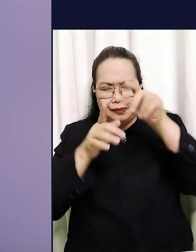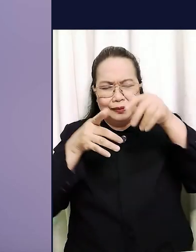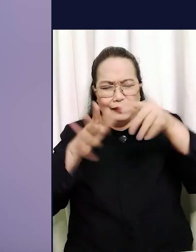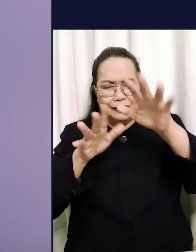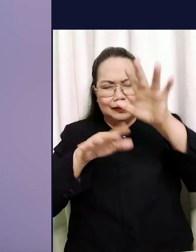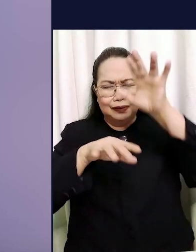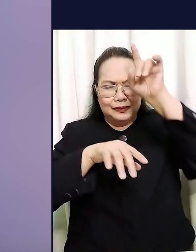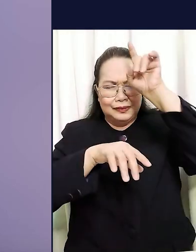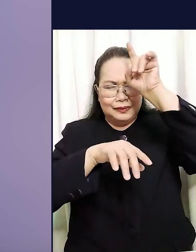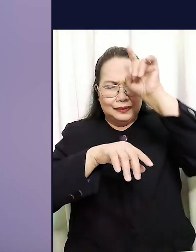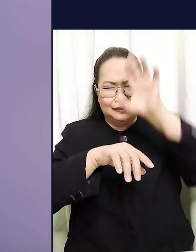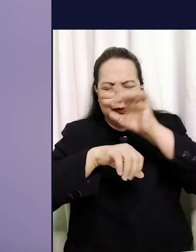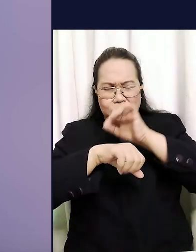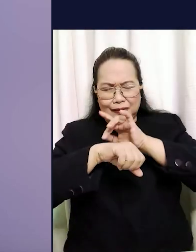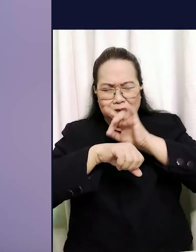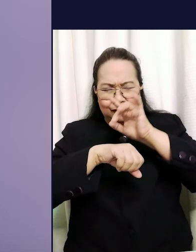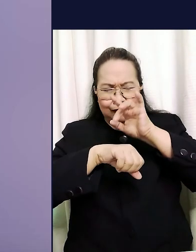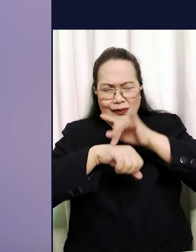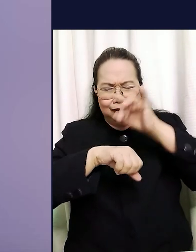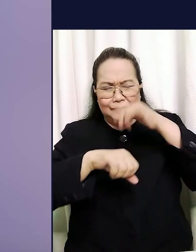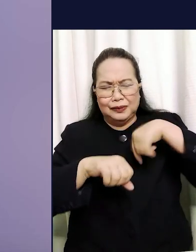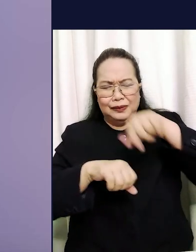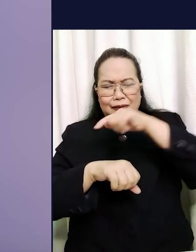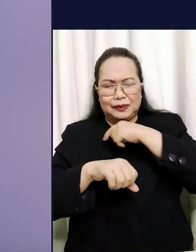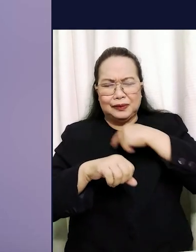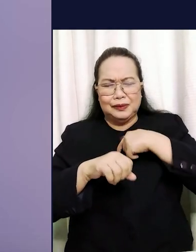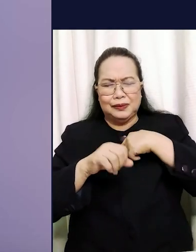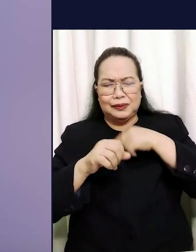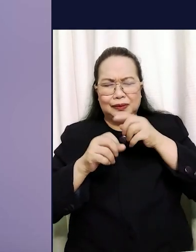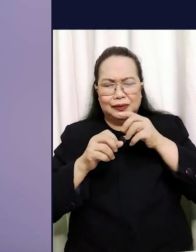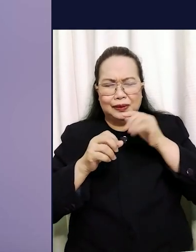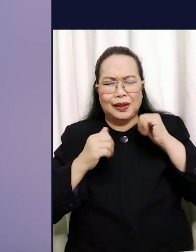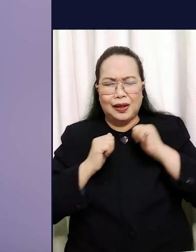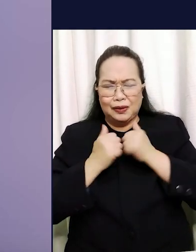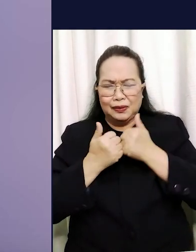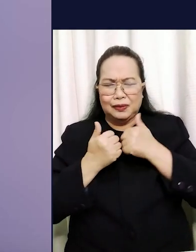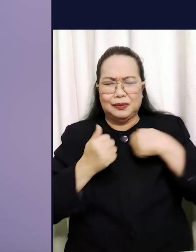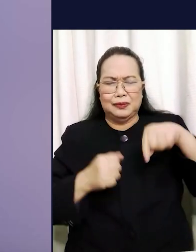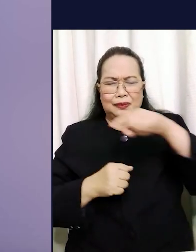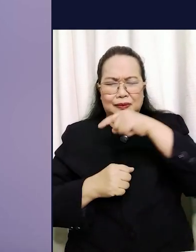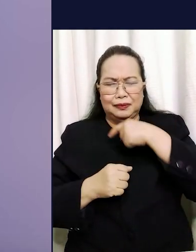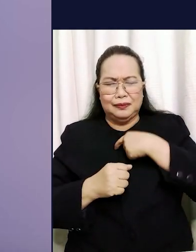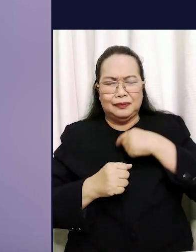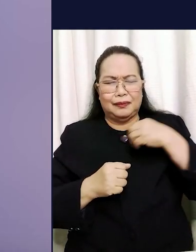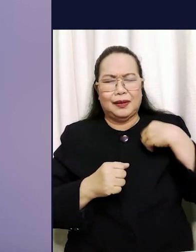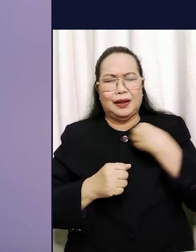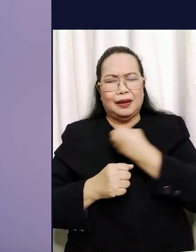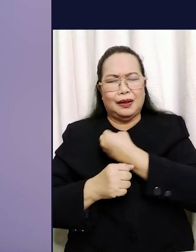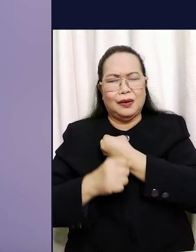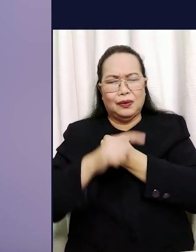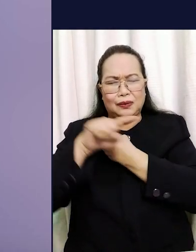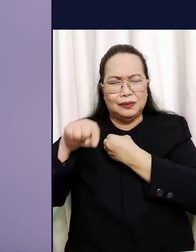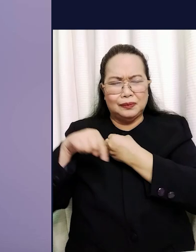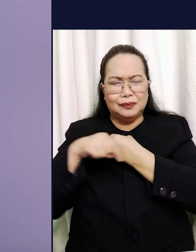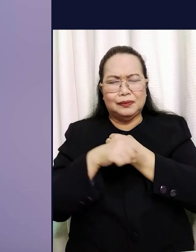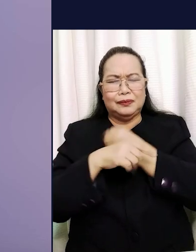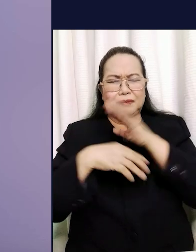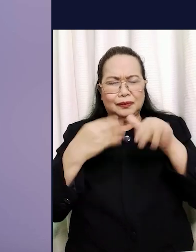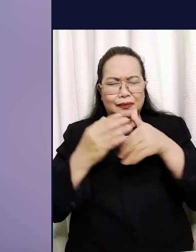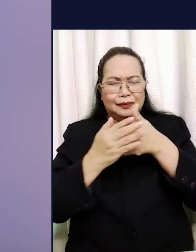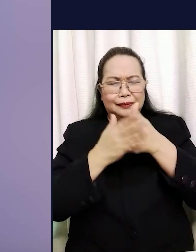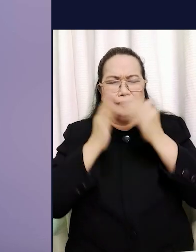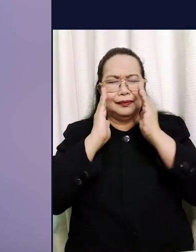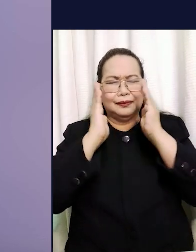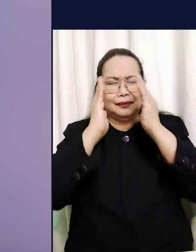way. That our all will be focused only unto you. And may you see